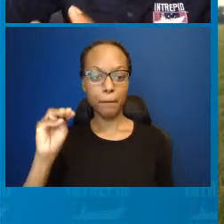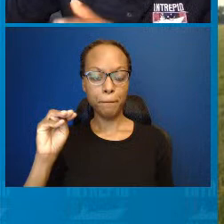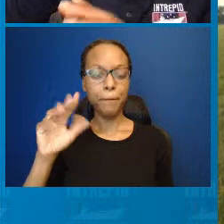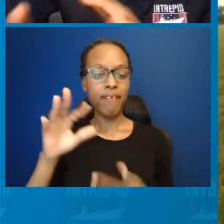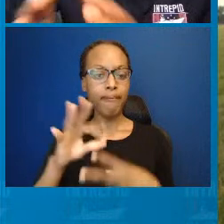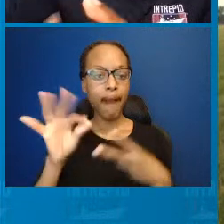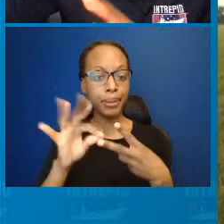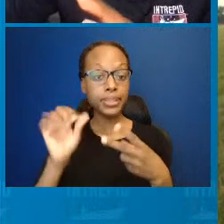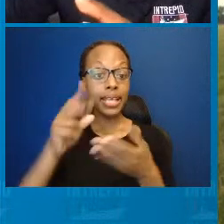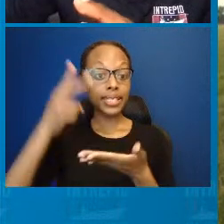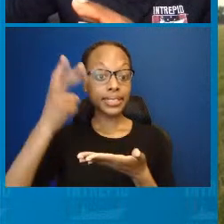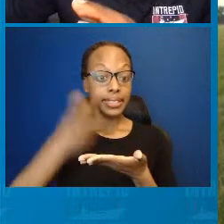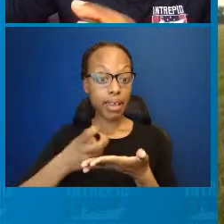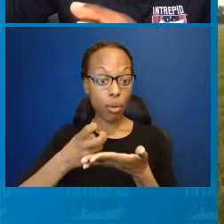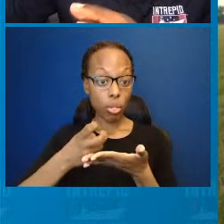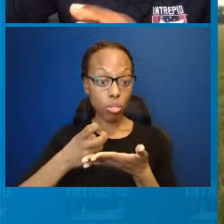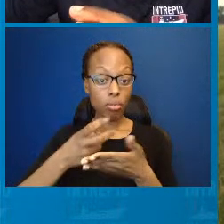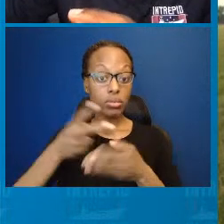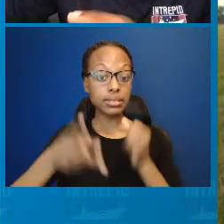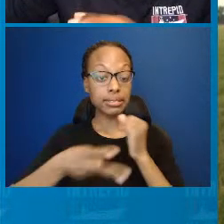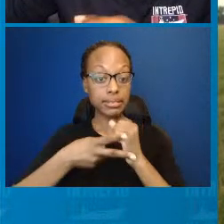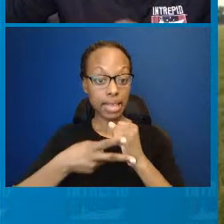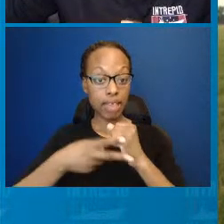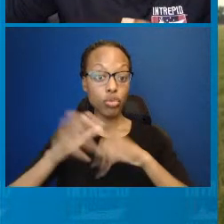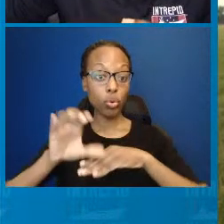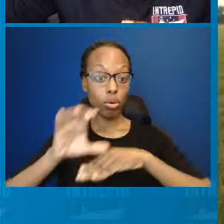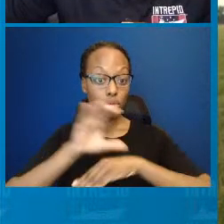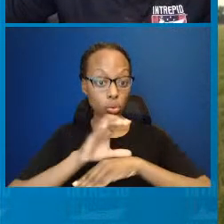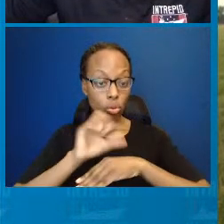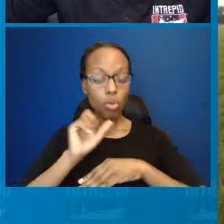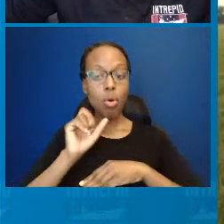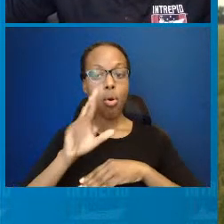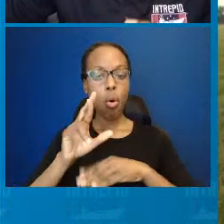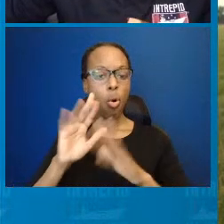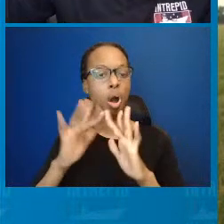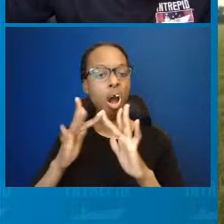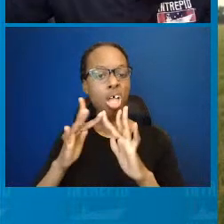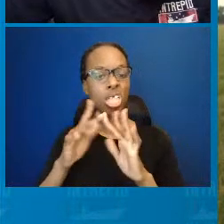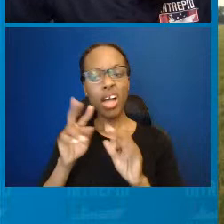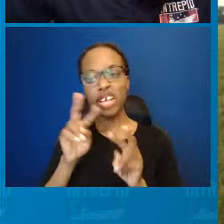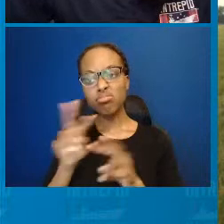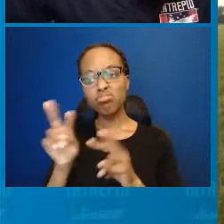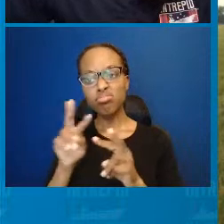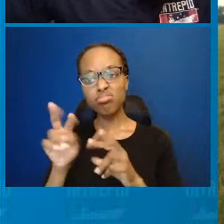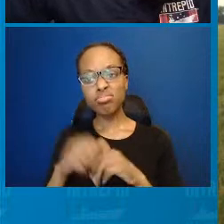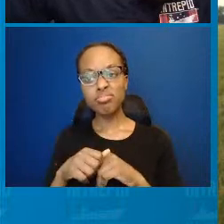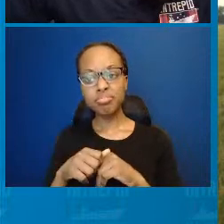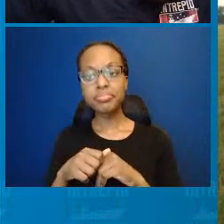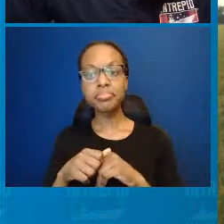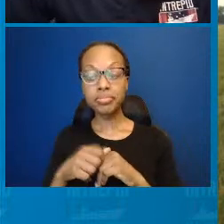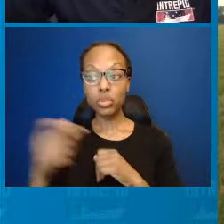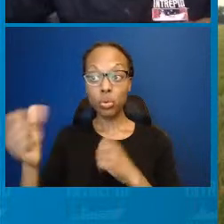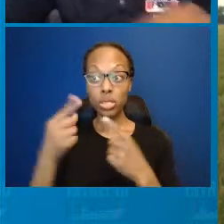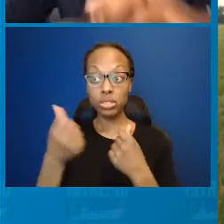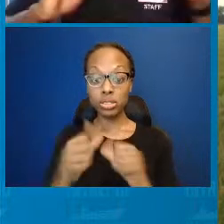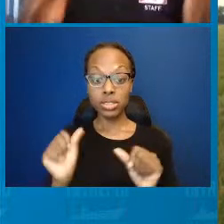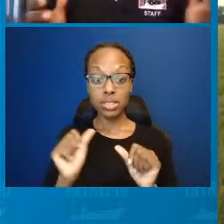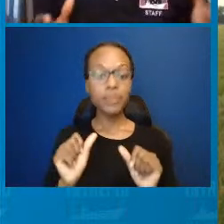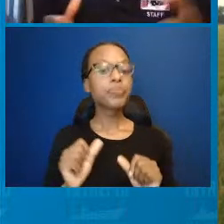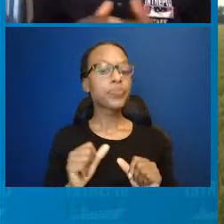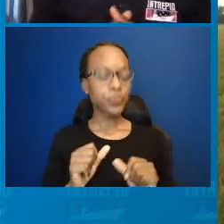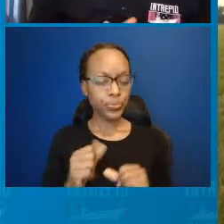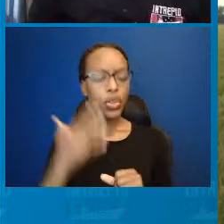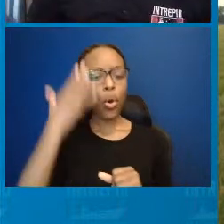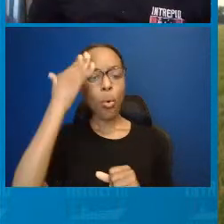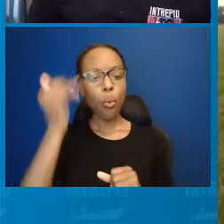there's any last minute questions that maybe I can answer. Oh, why do we only see one side of the moon? Well, we only